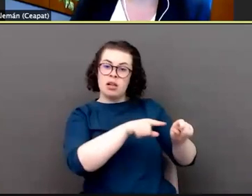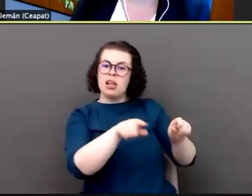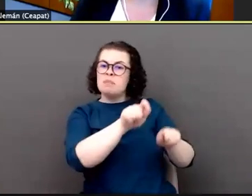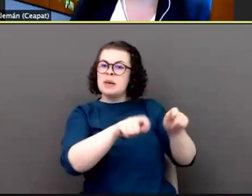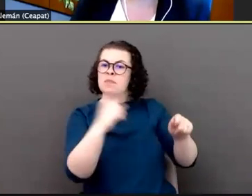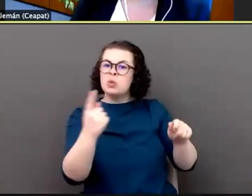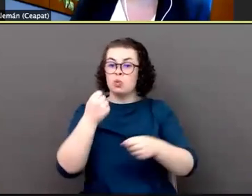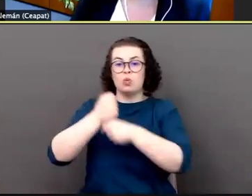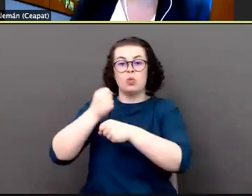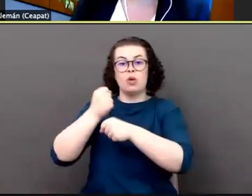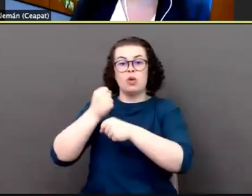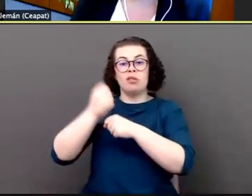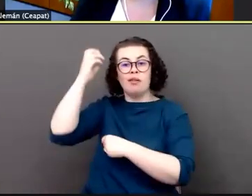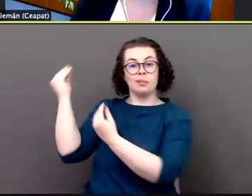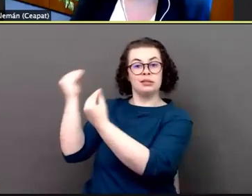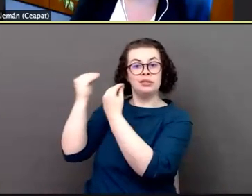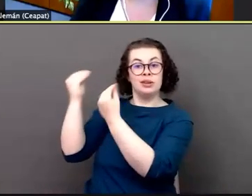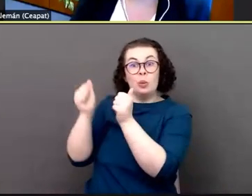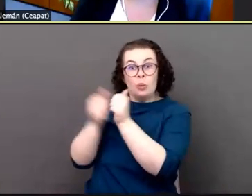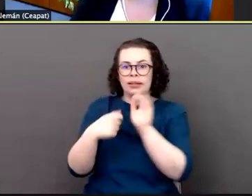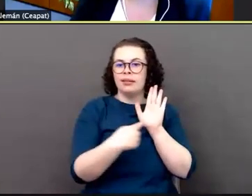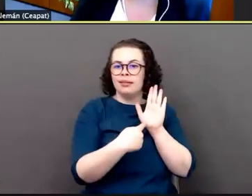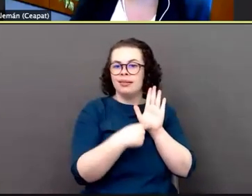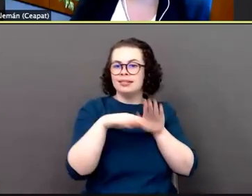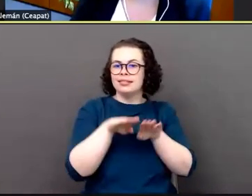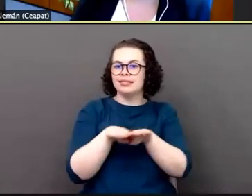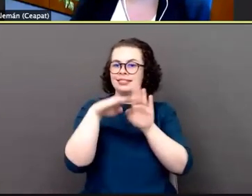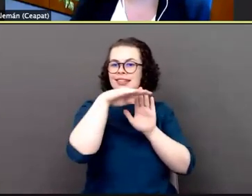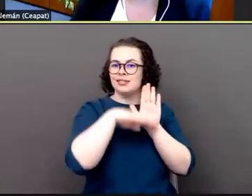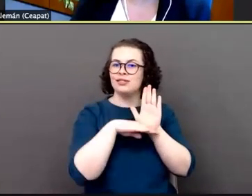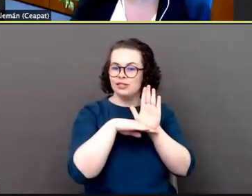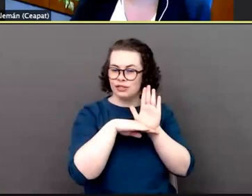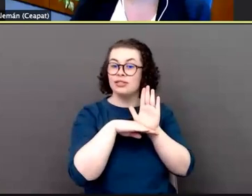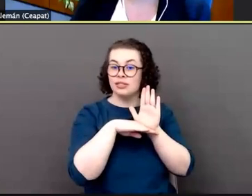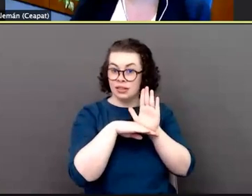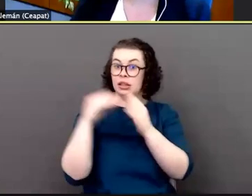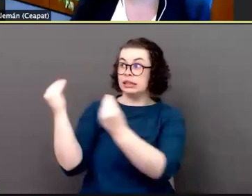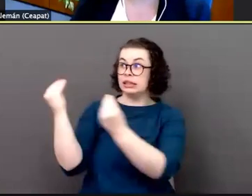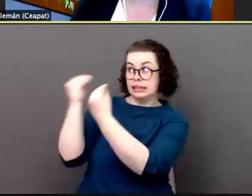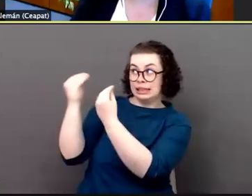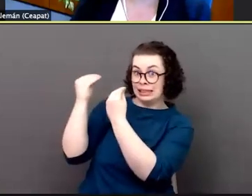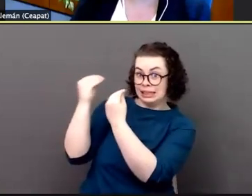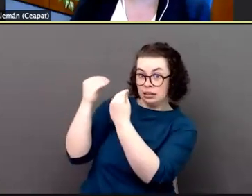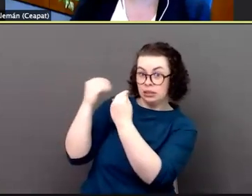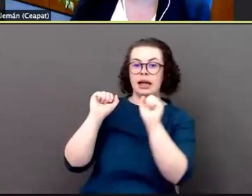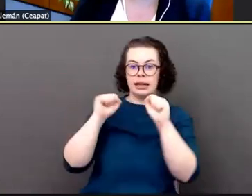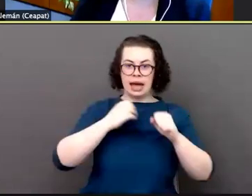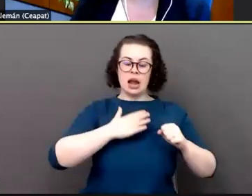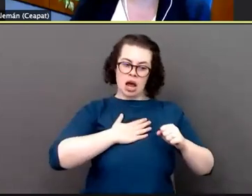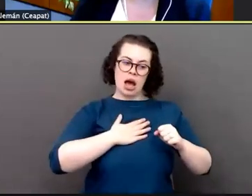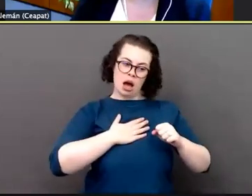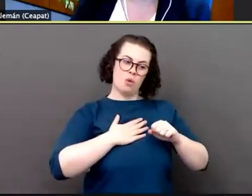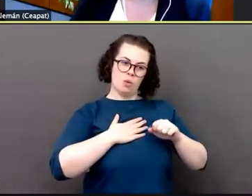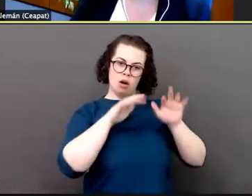the accessibility requirement that can be incorporated into the contract